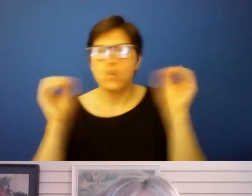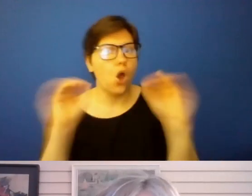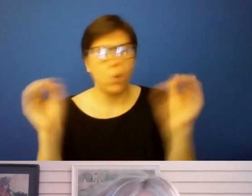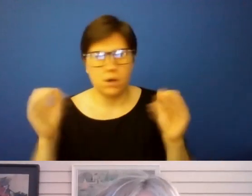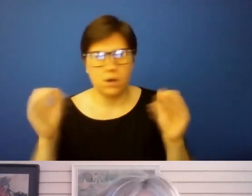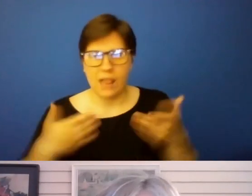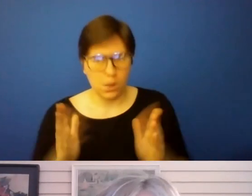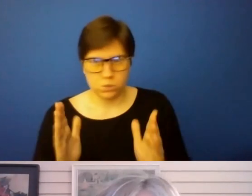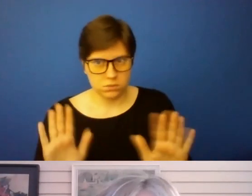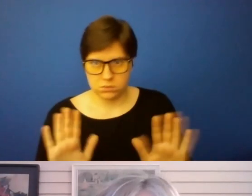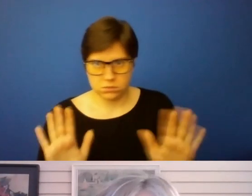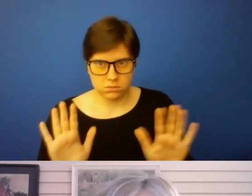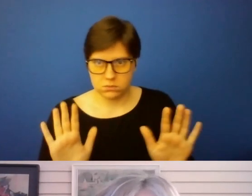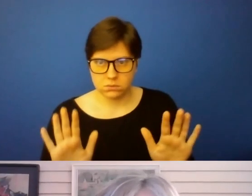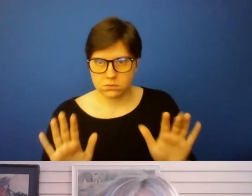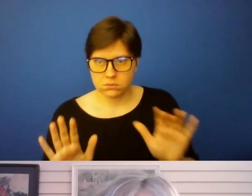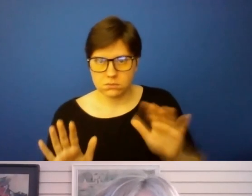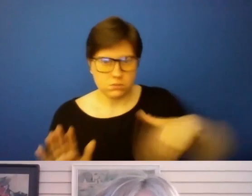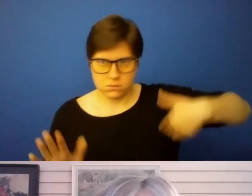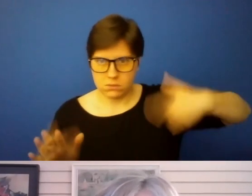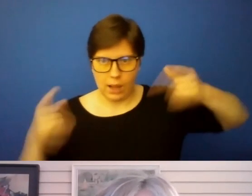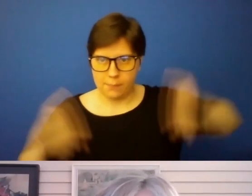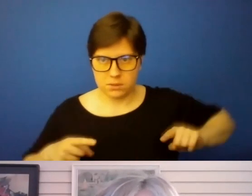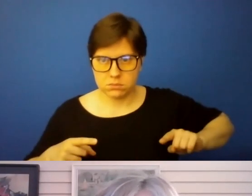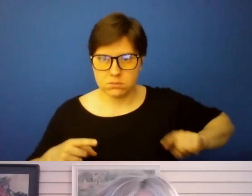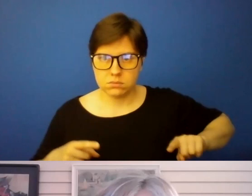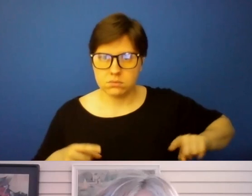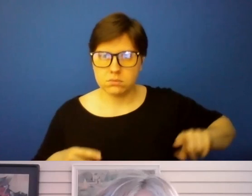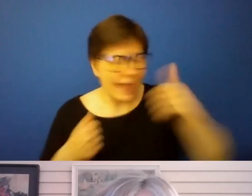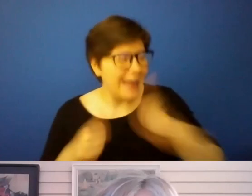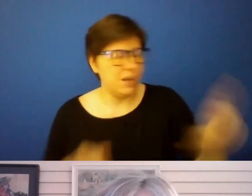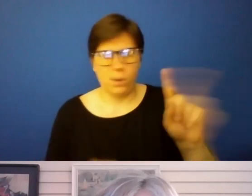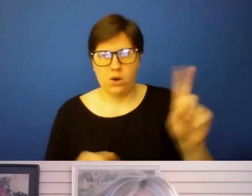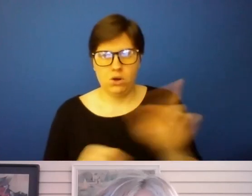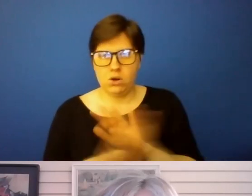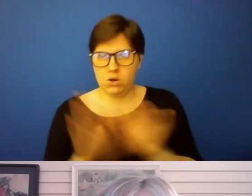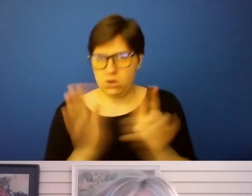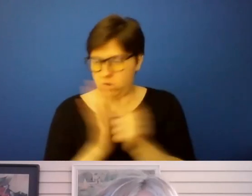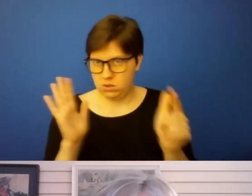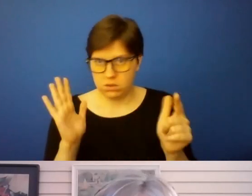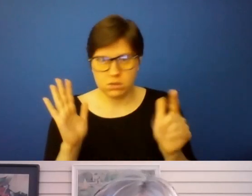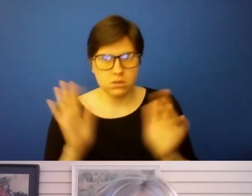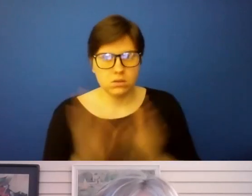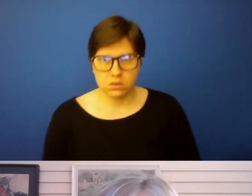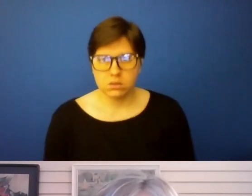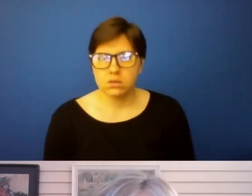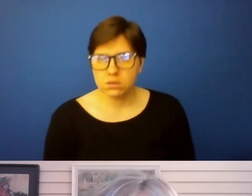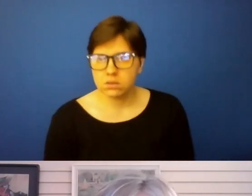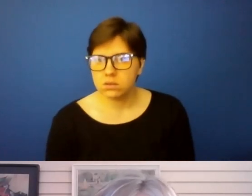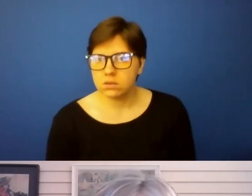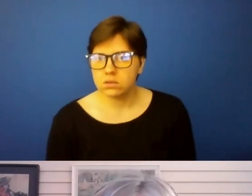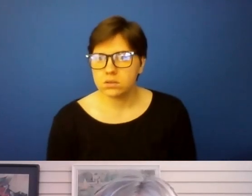So it's not happened, right? In any other jurisdiction on earth, we've not crossed that line.